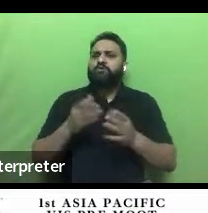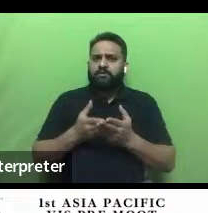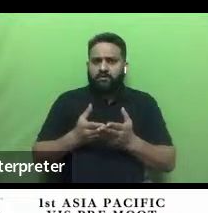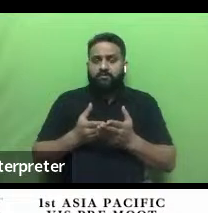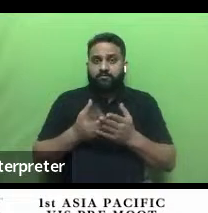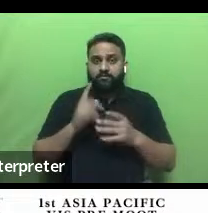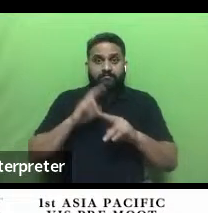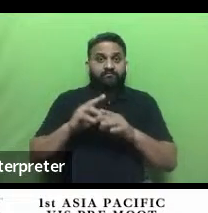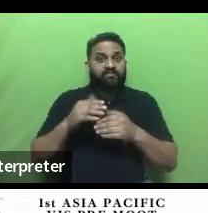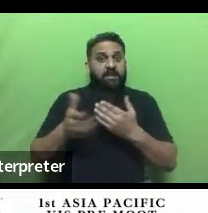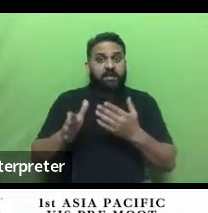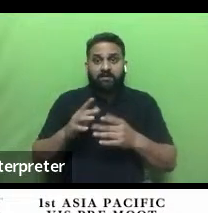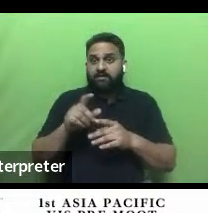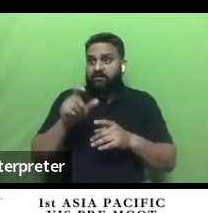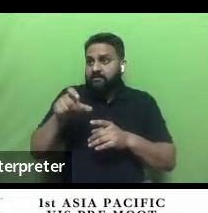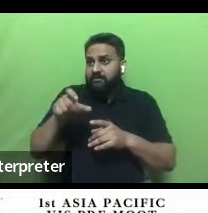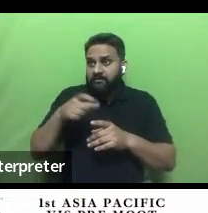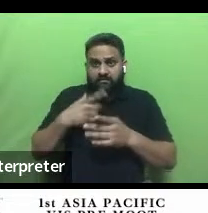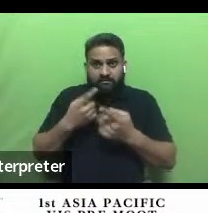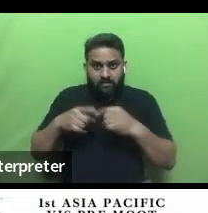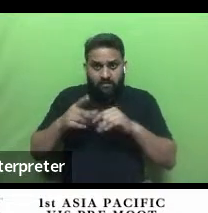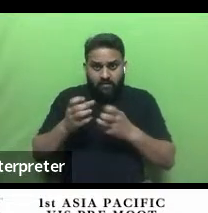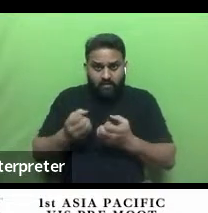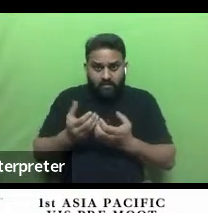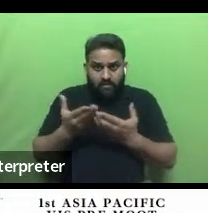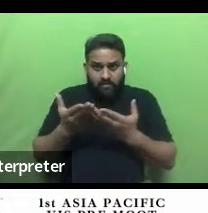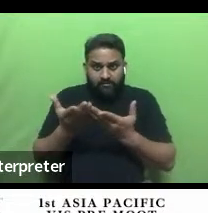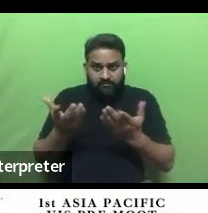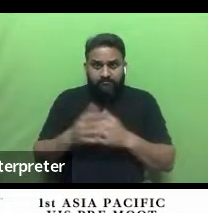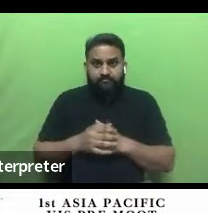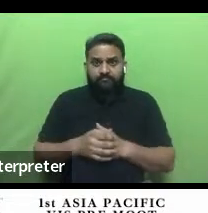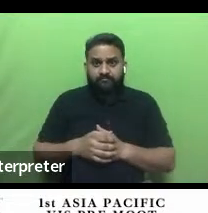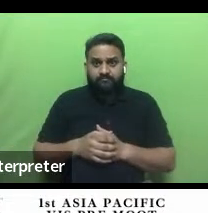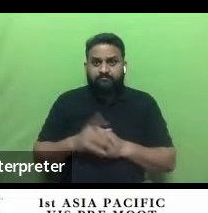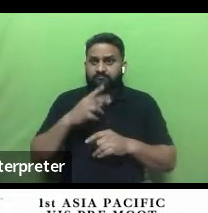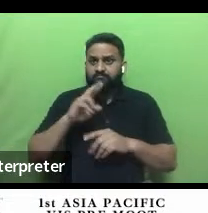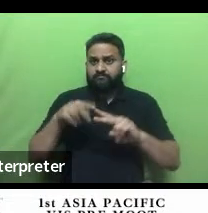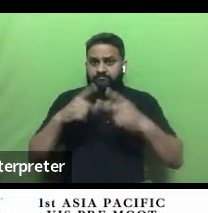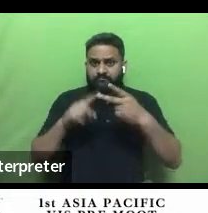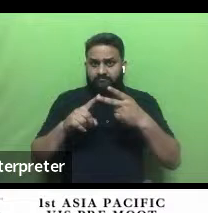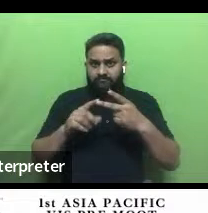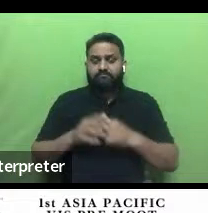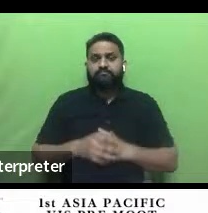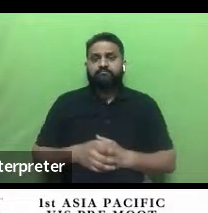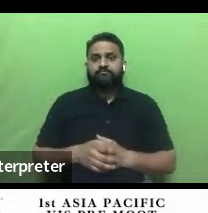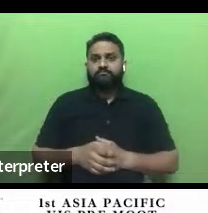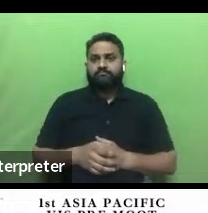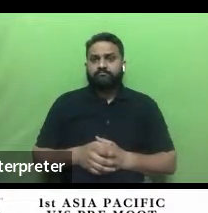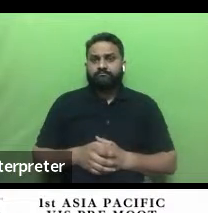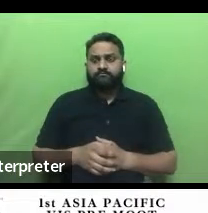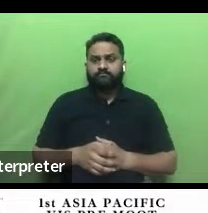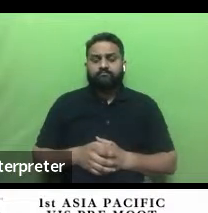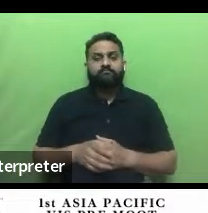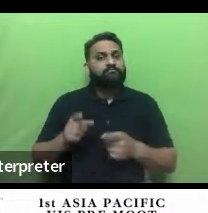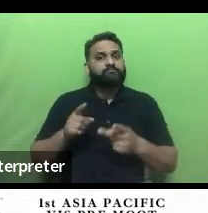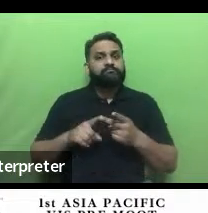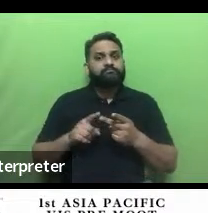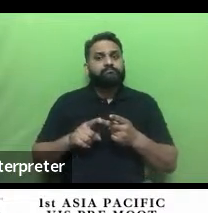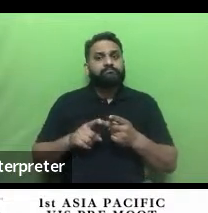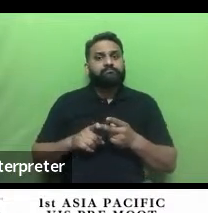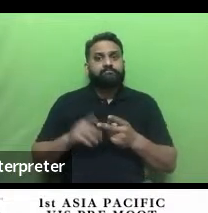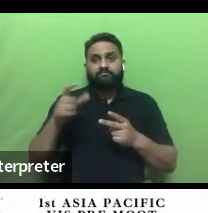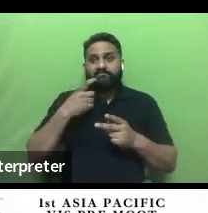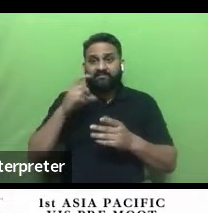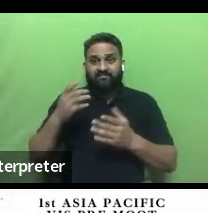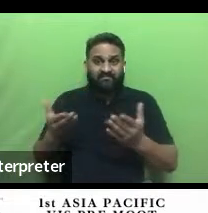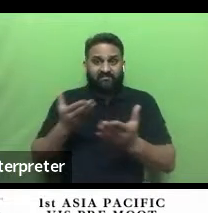further assistance to the tribunal on this matter, I will turn to our second point. and that is that the claimant's general